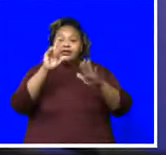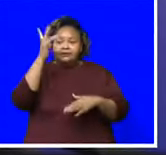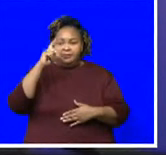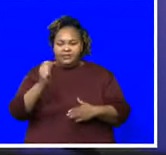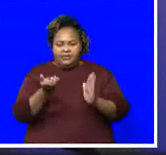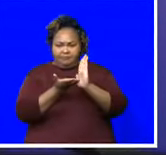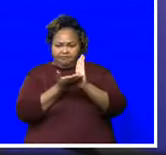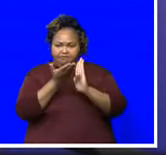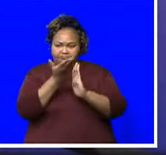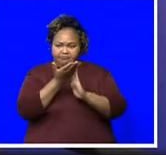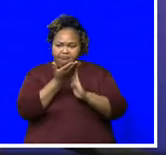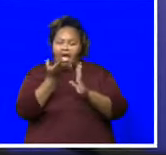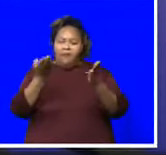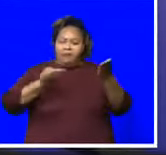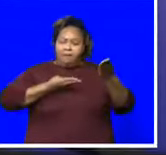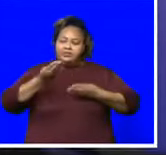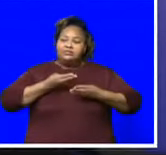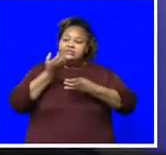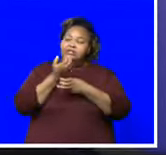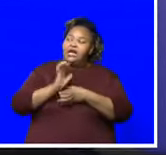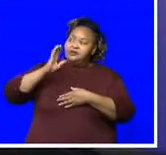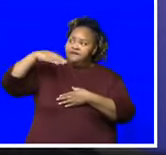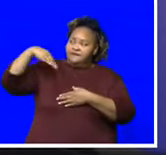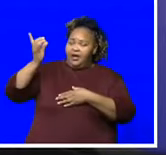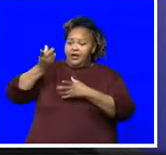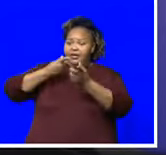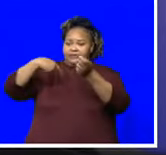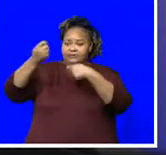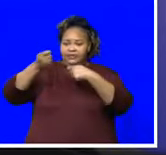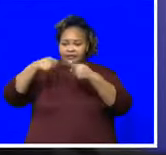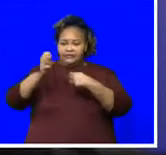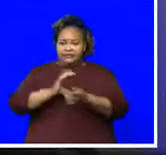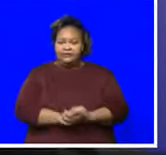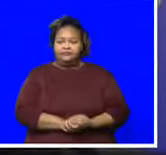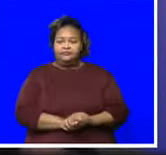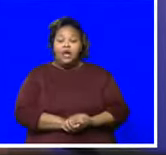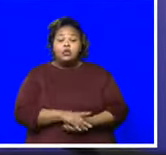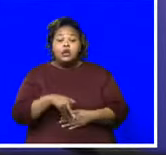is amazing when you take into account what was happening